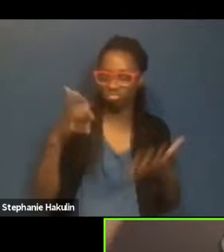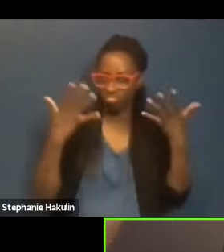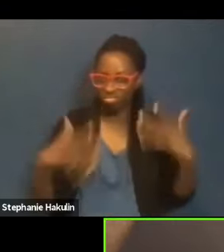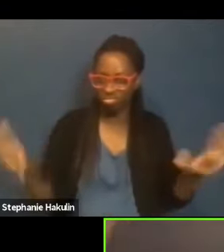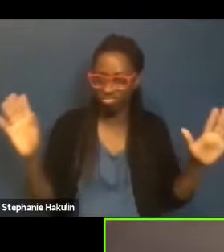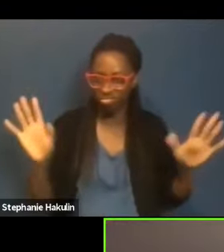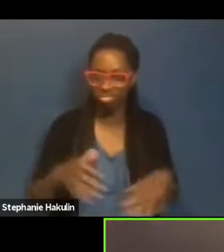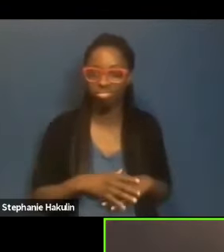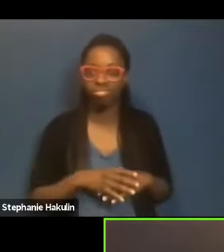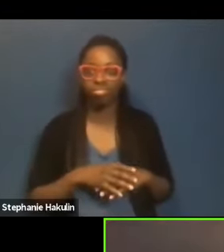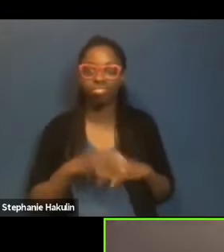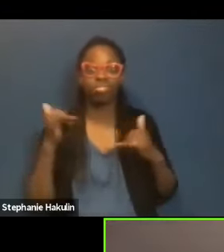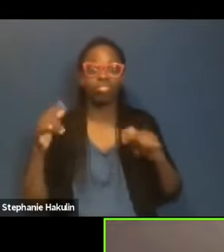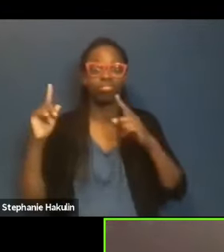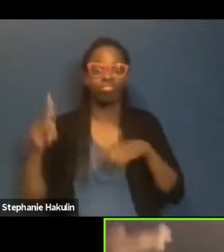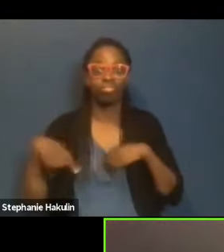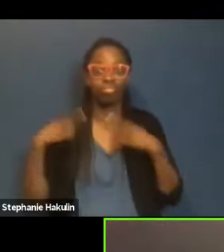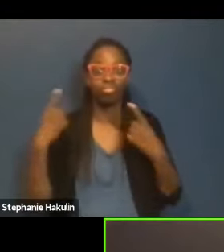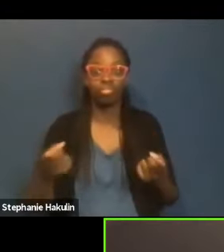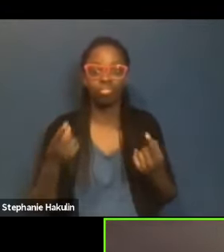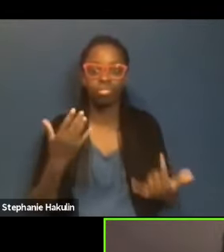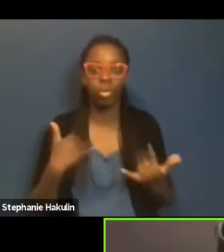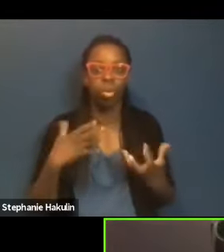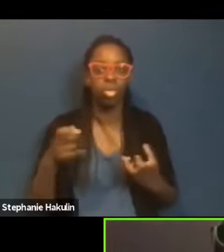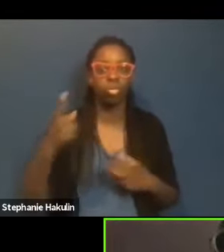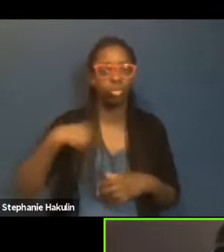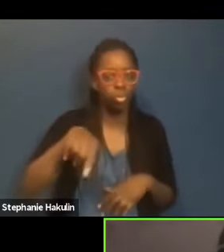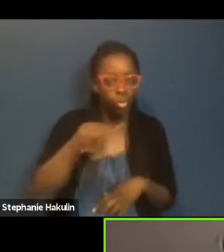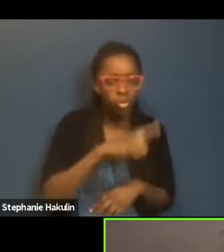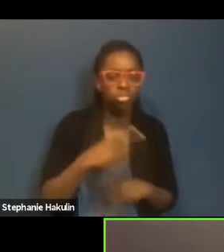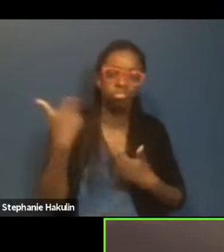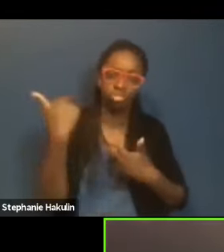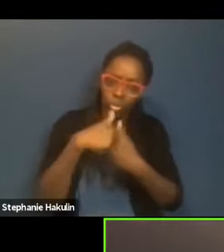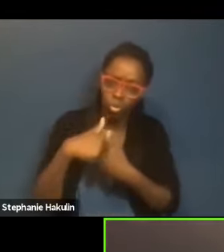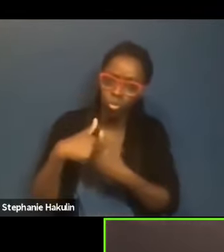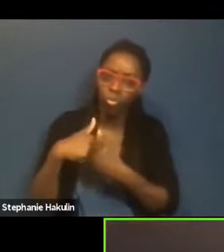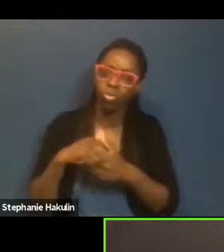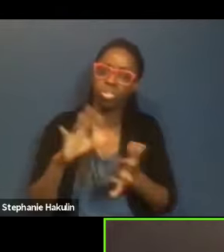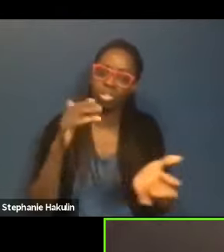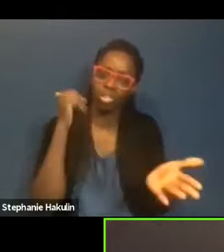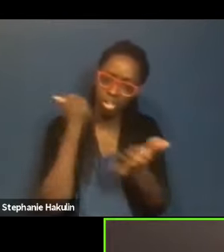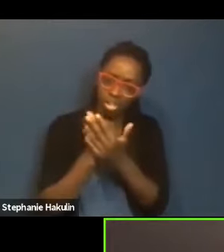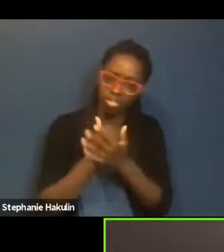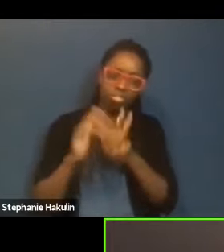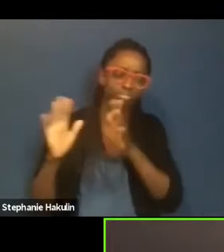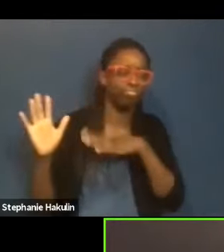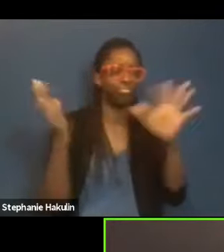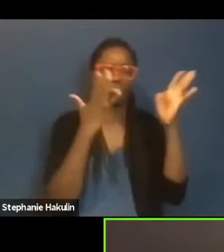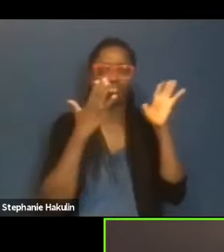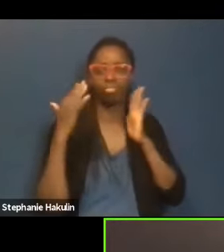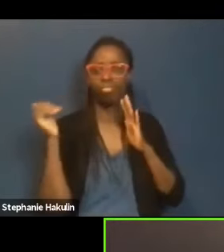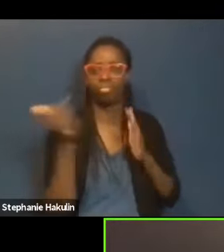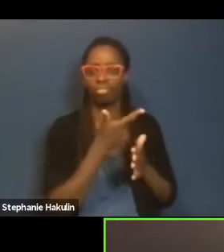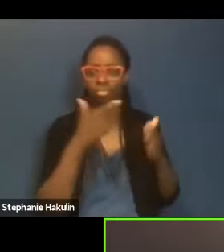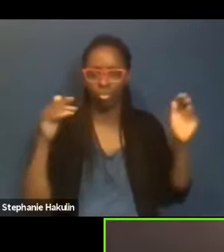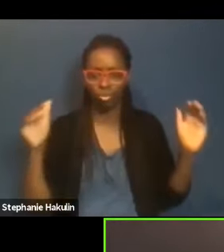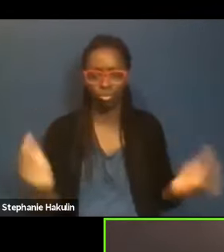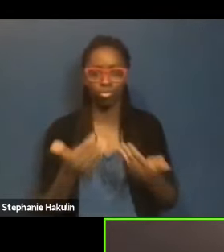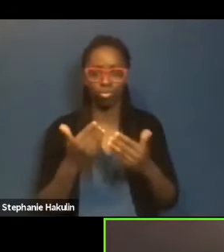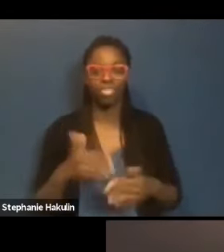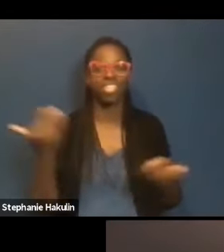want you please to join me in welcoming to the screen. Yo, this is Miami Garden. Step into